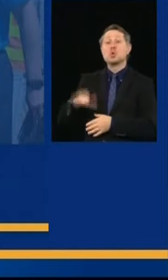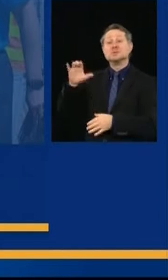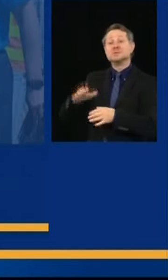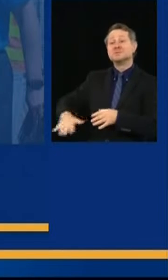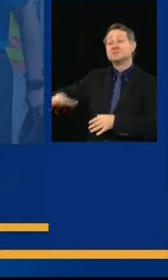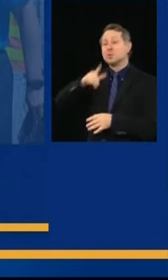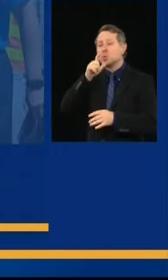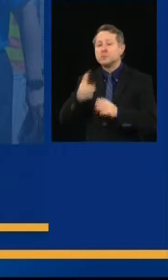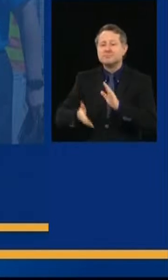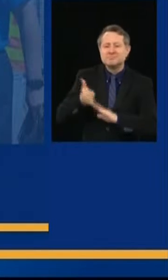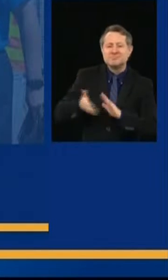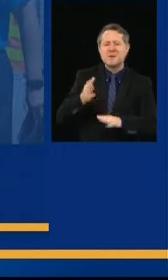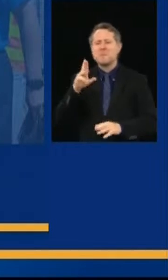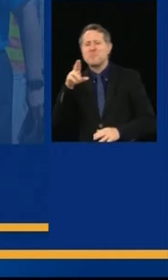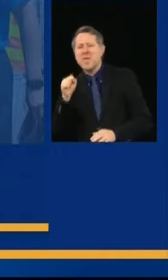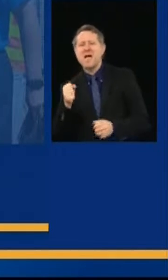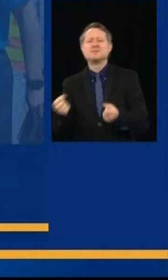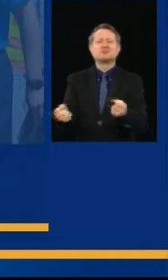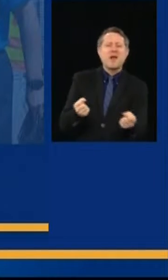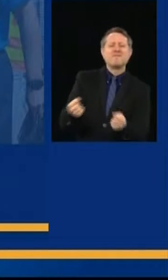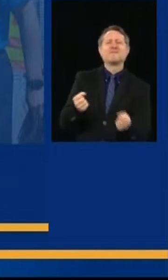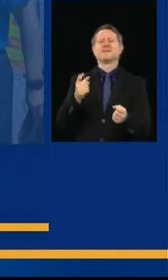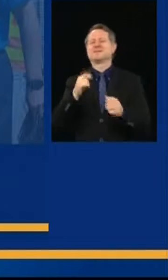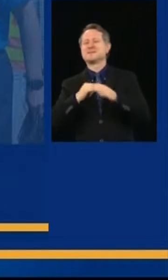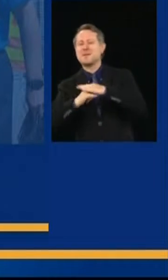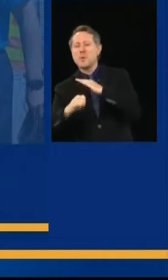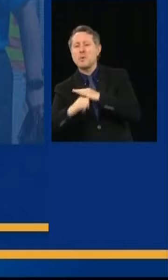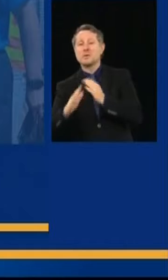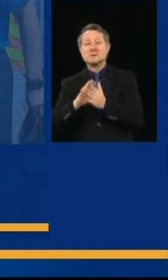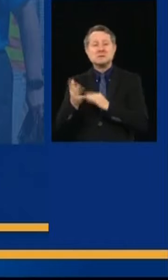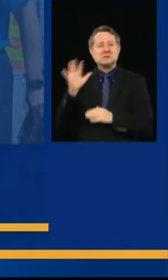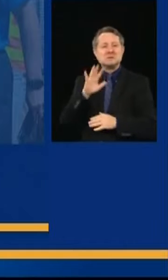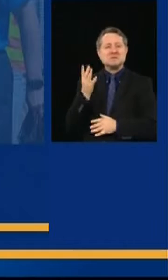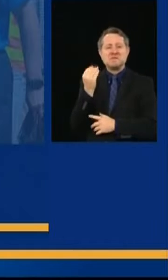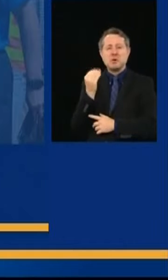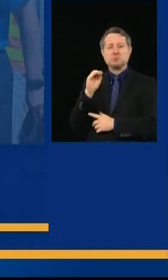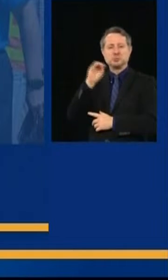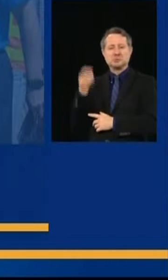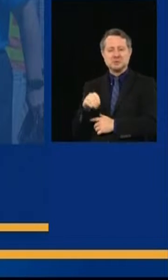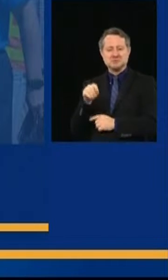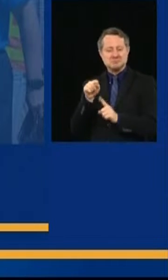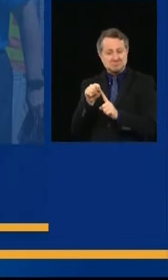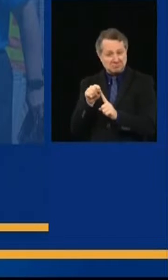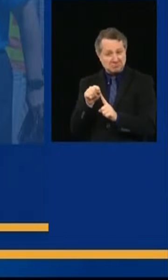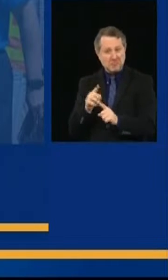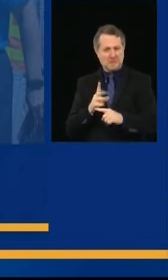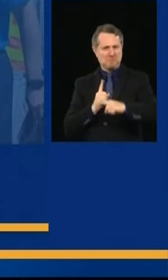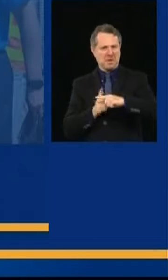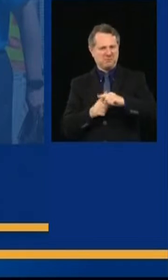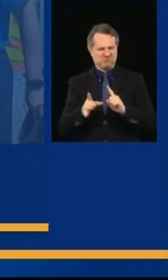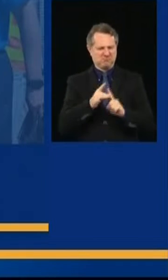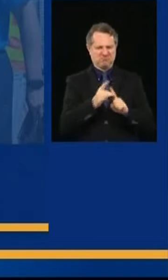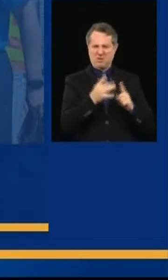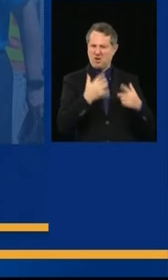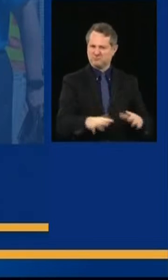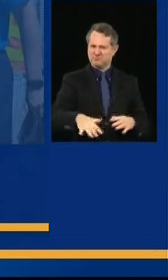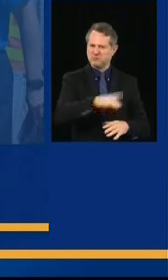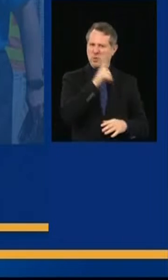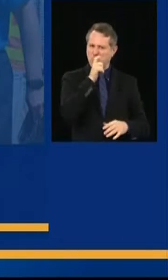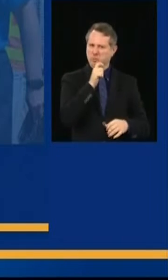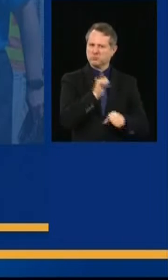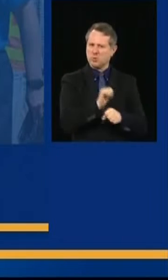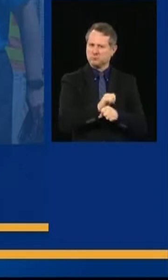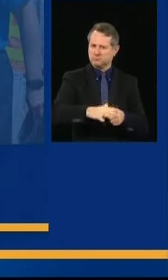tested about 14% of the overall number, tested positive. That's compared to New York City, where